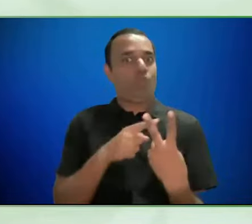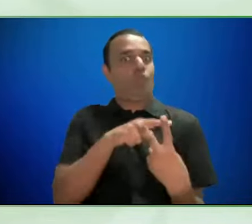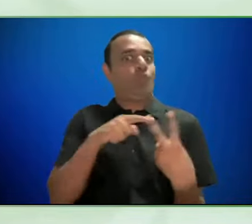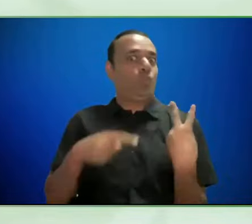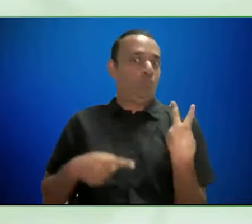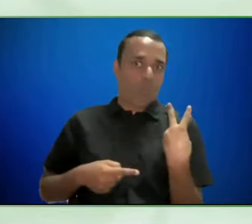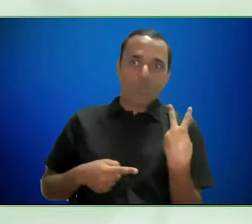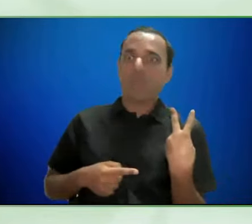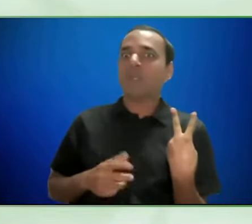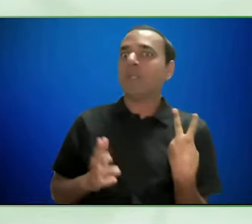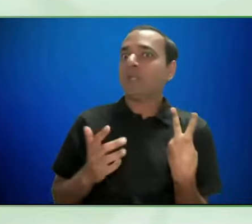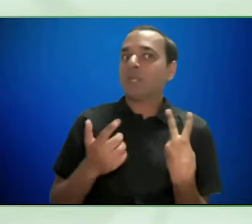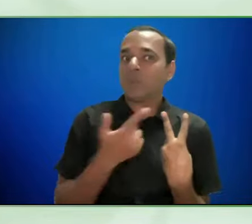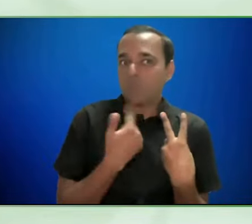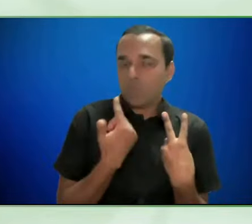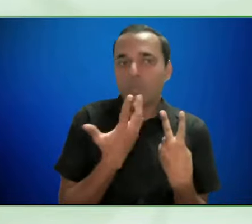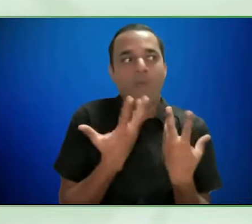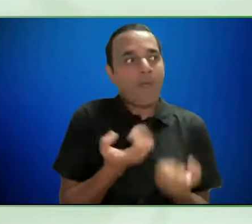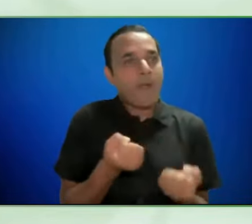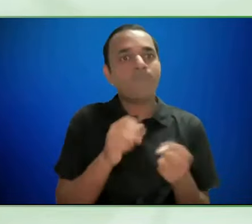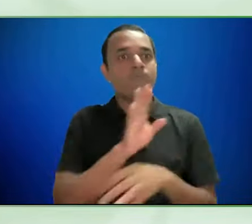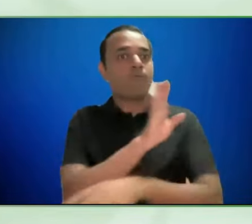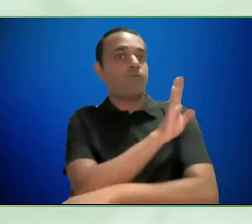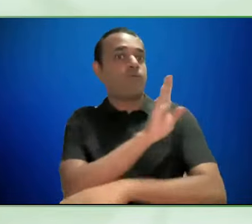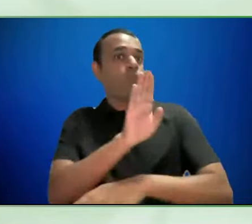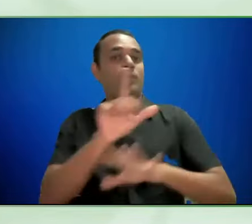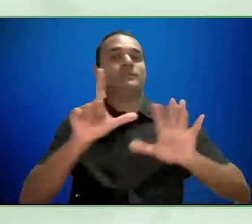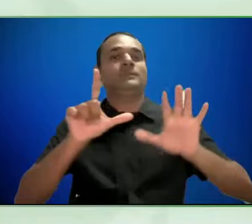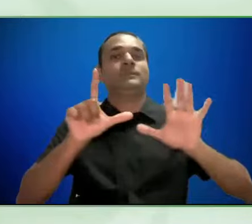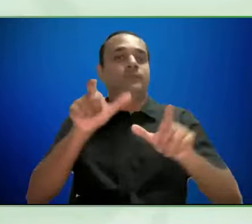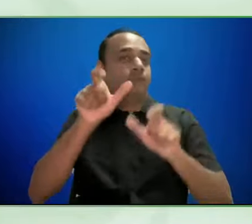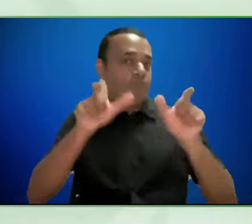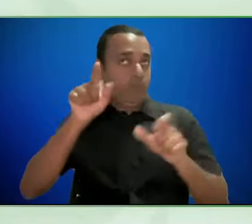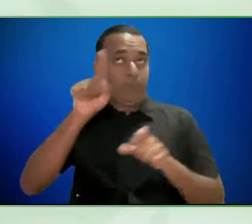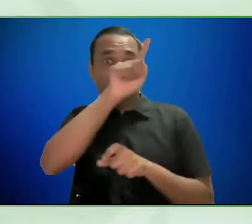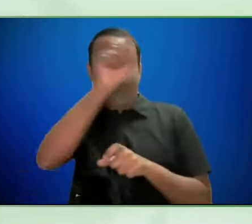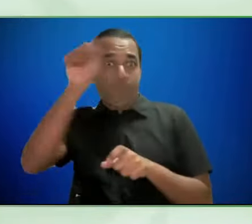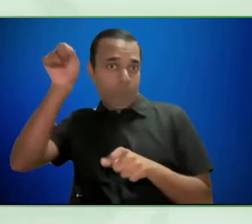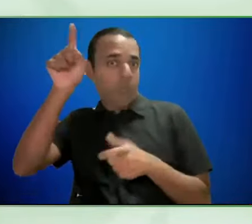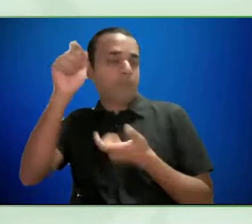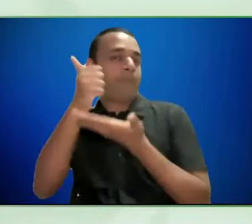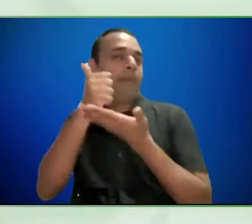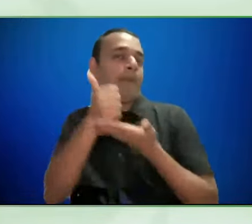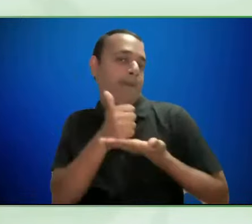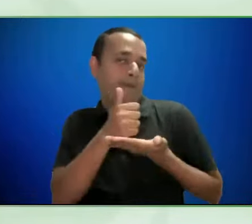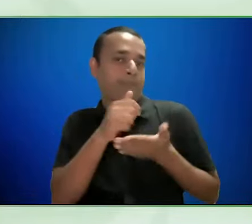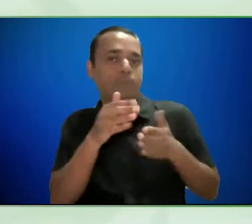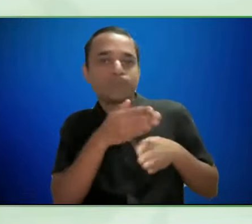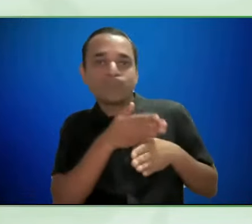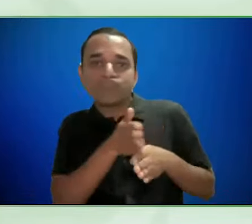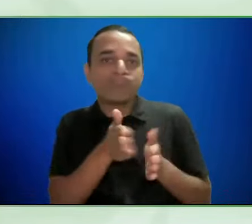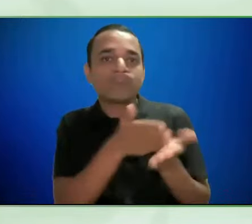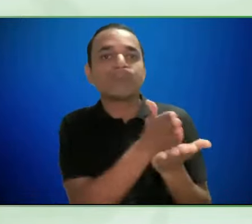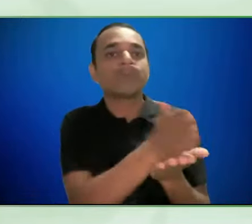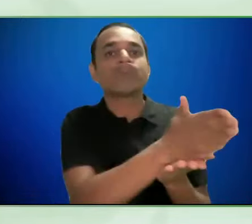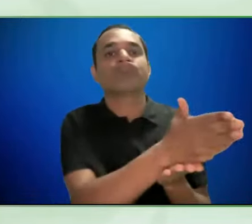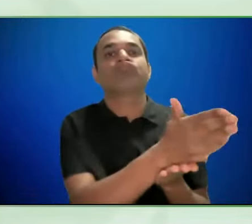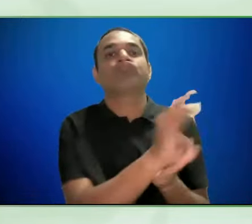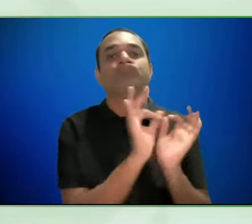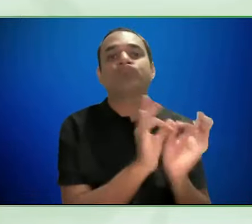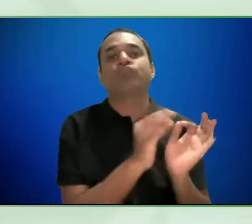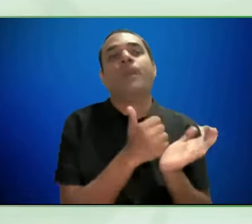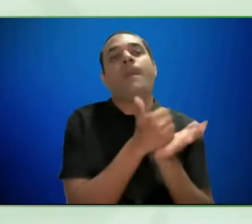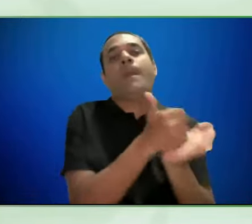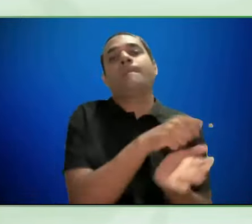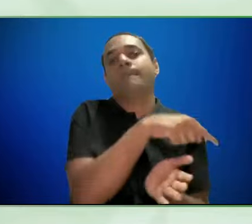in Ireland to be more engaged in their communities, yeah. we thought, this was written for us. Why don't we aim big and see what happens? Yeah. And they